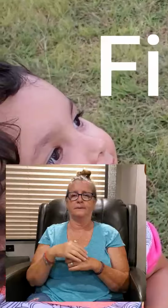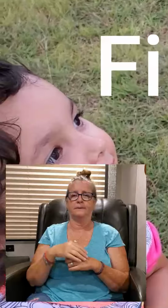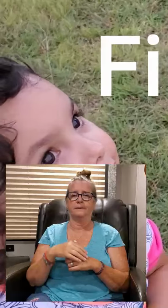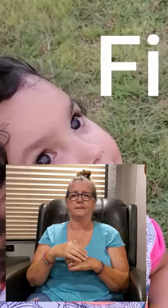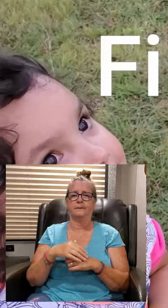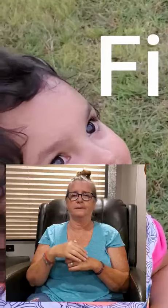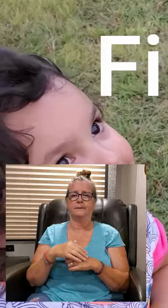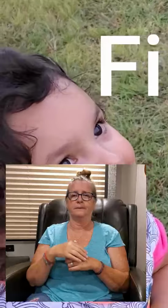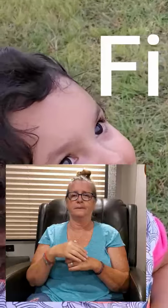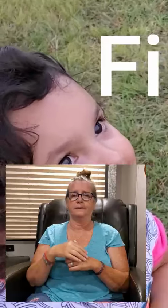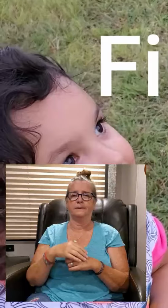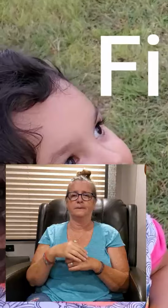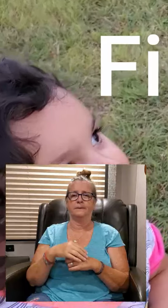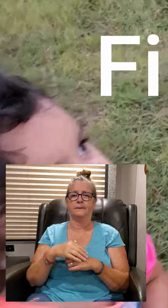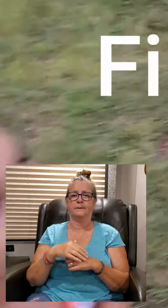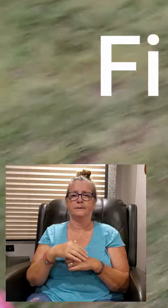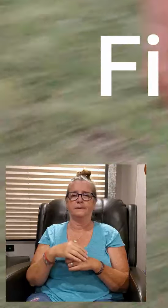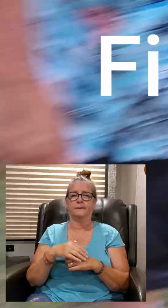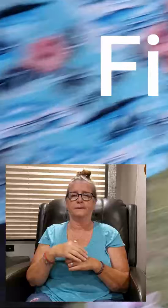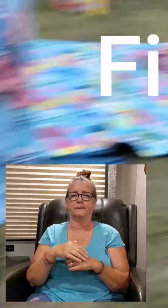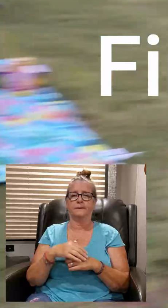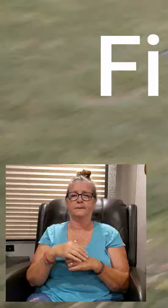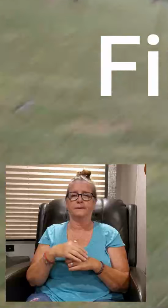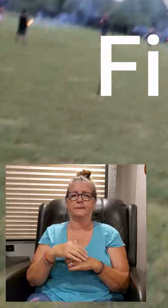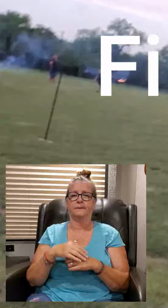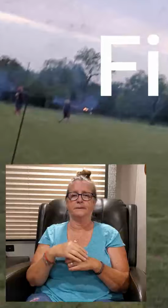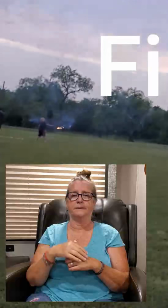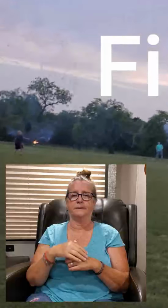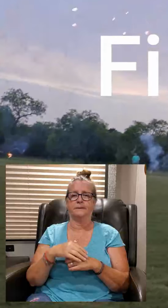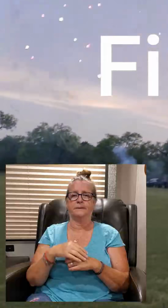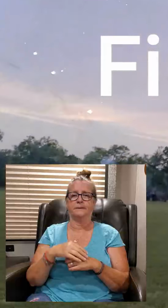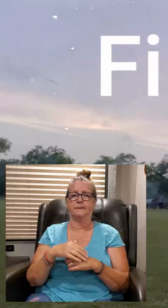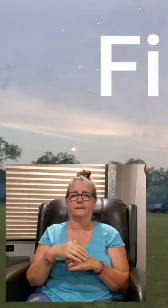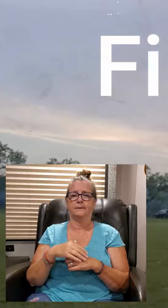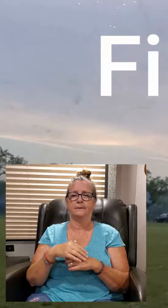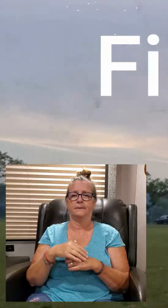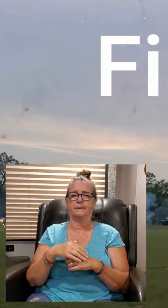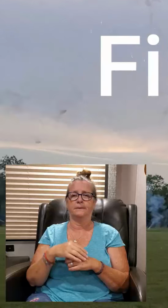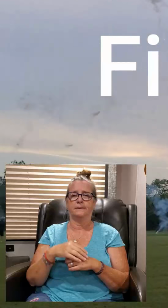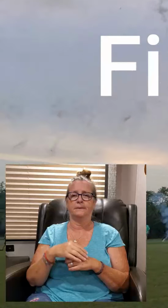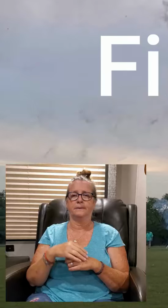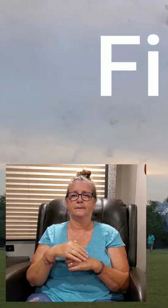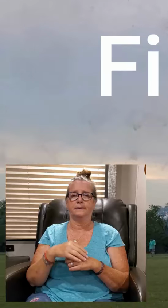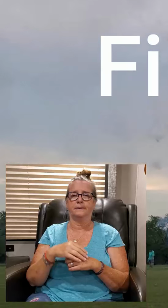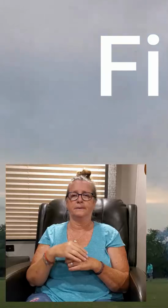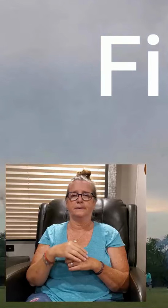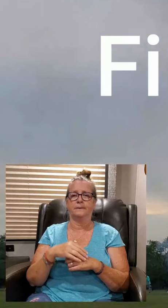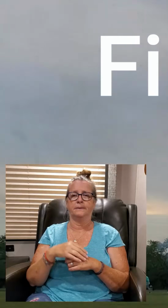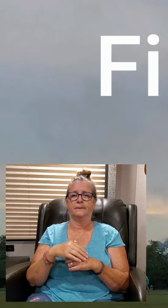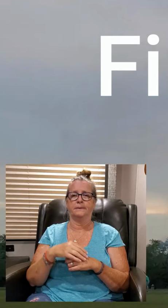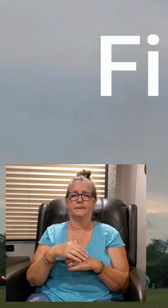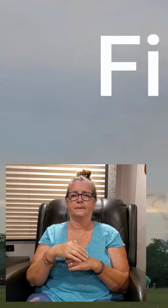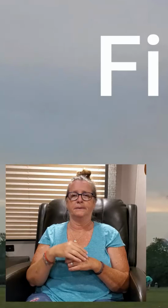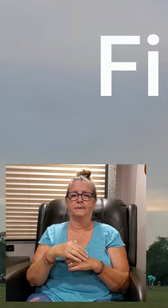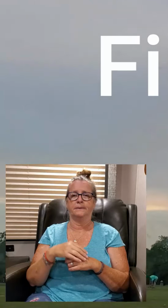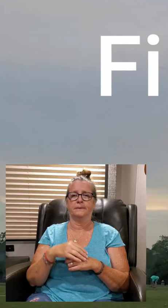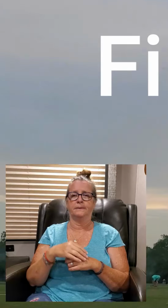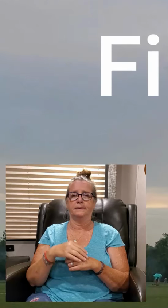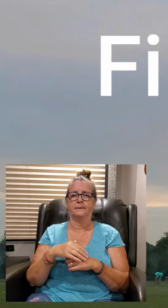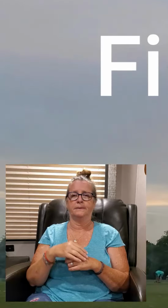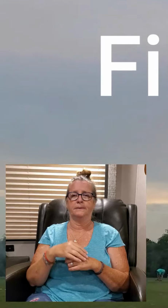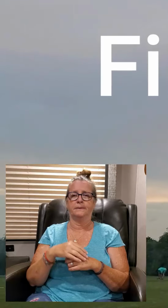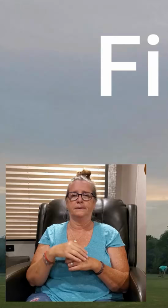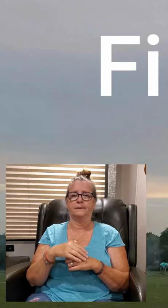looks like we're going to be fine. If we get up into 105, we might start to get uncomfortable again, but I don't know, because